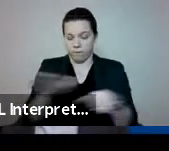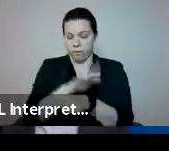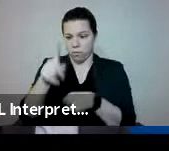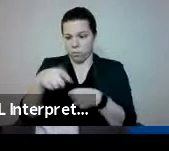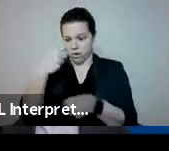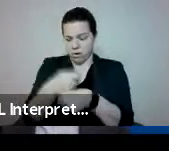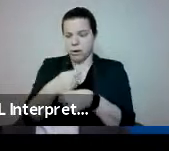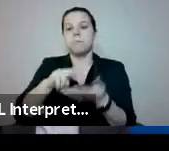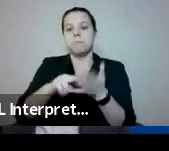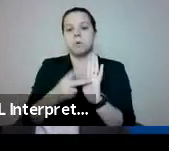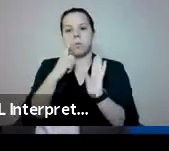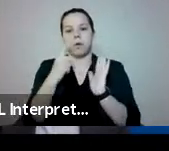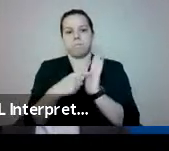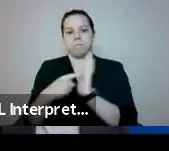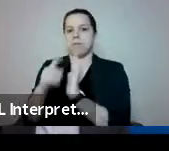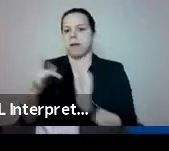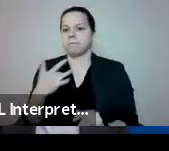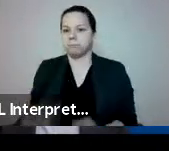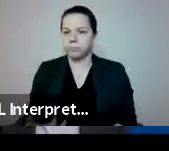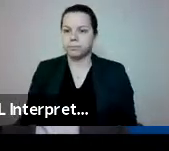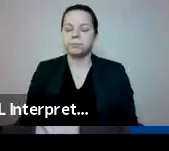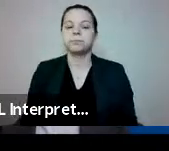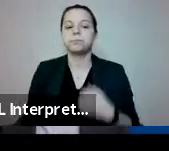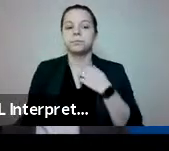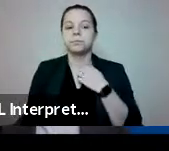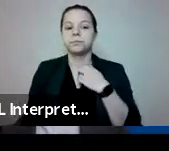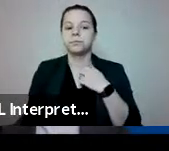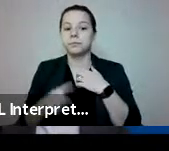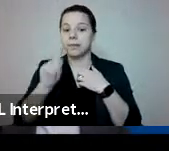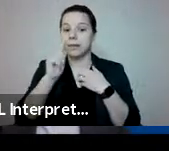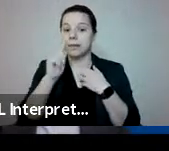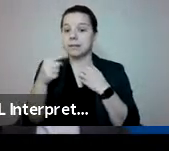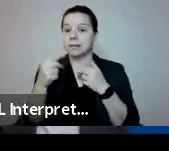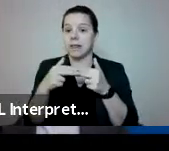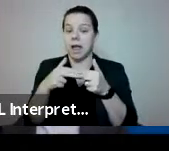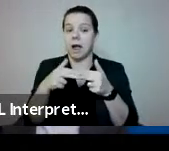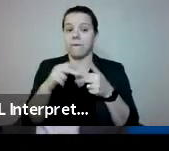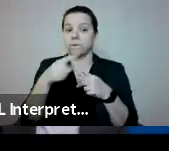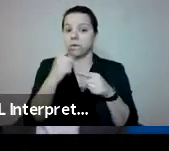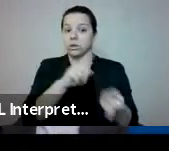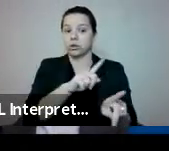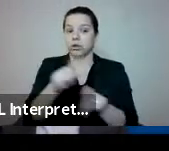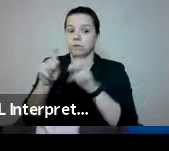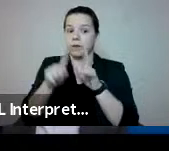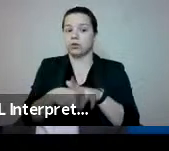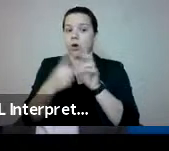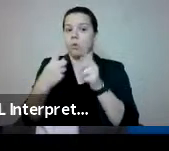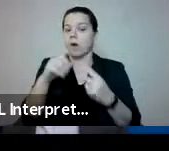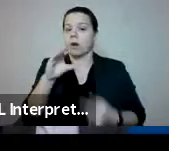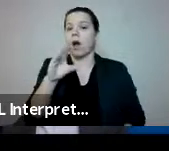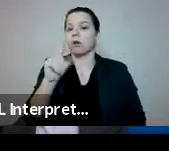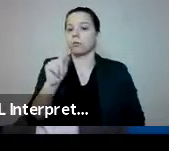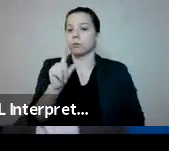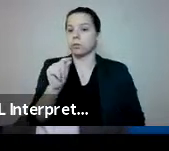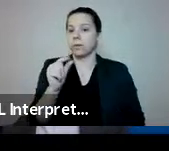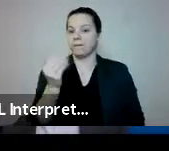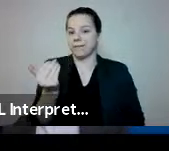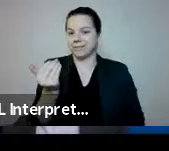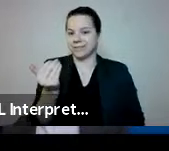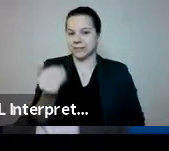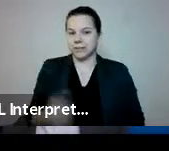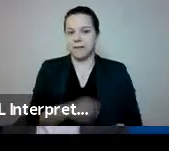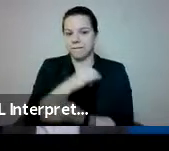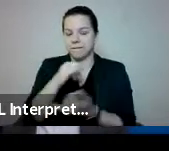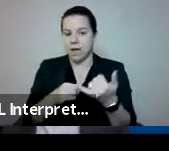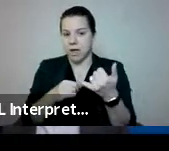account for that tendency. As you can see on this slide, the first survey wave was started in October 2015, and the